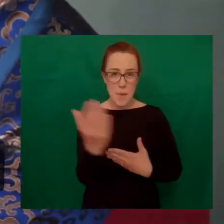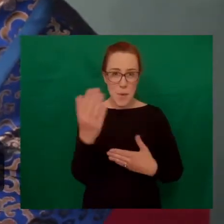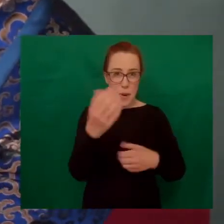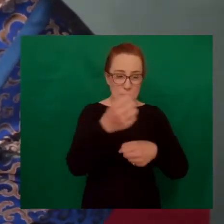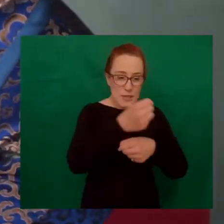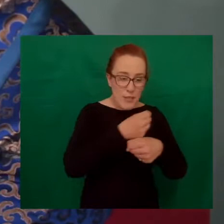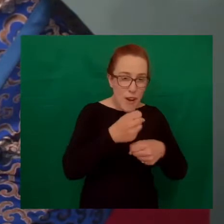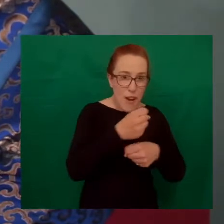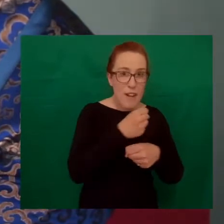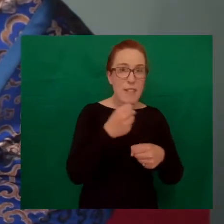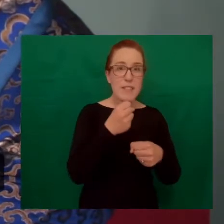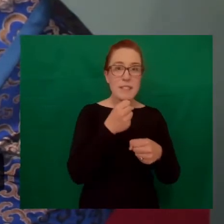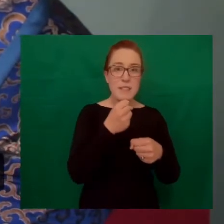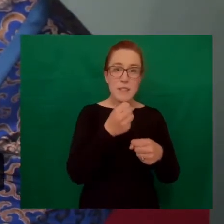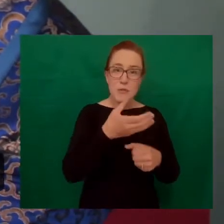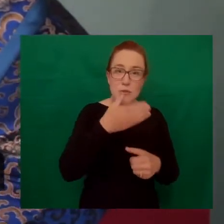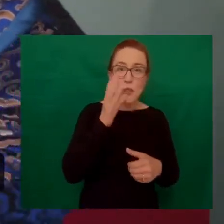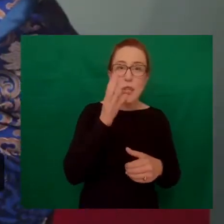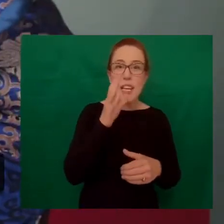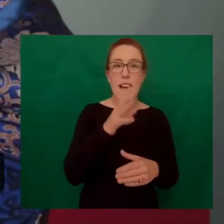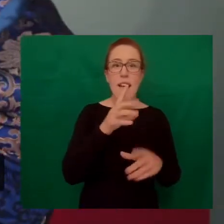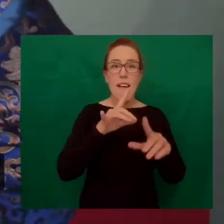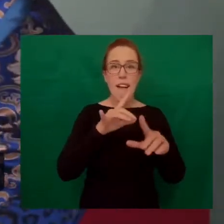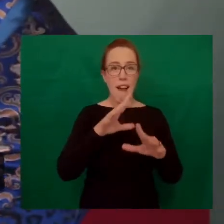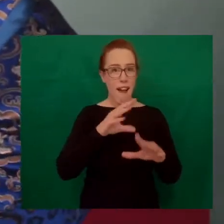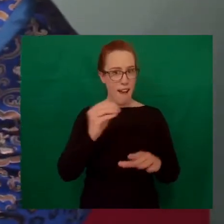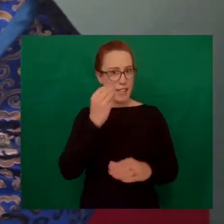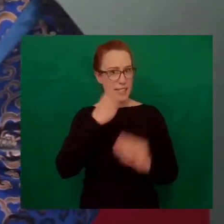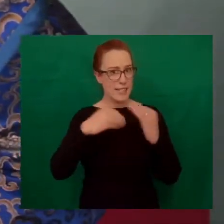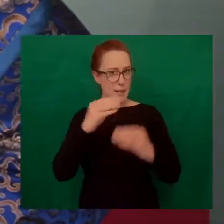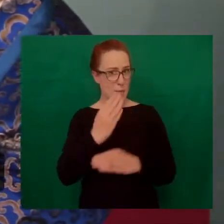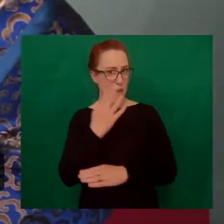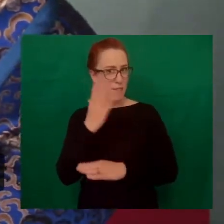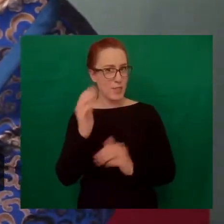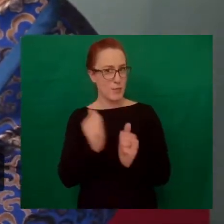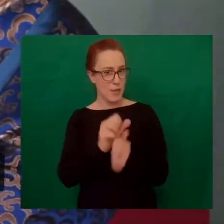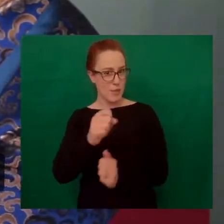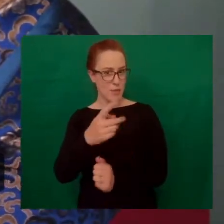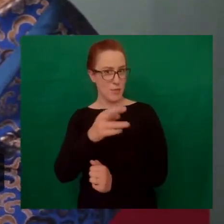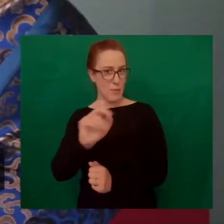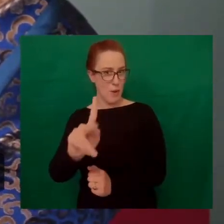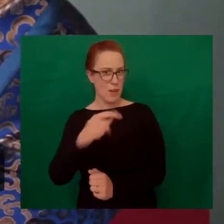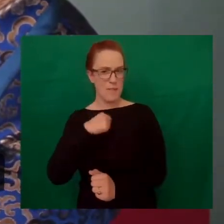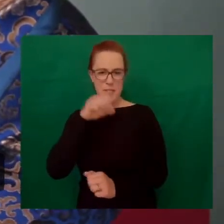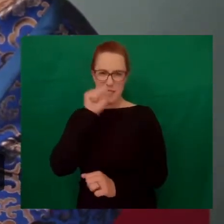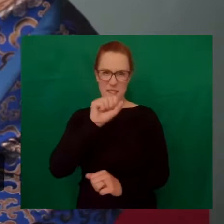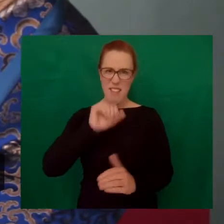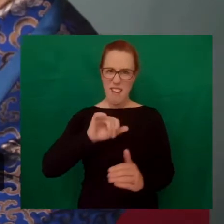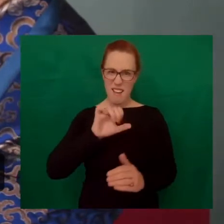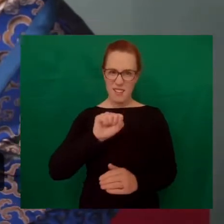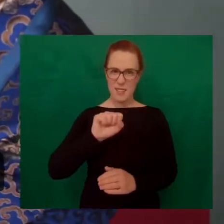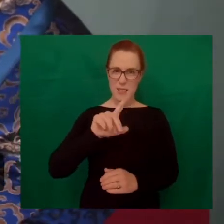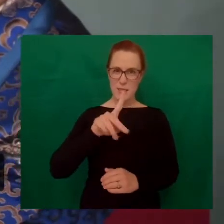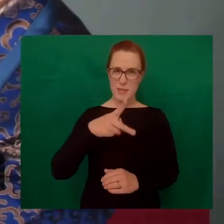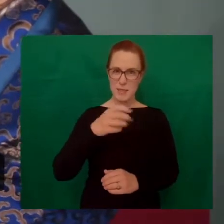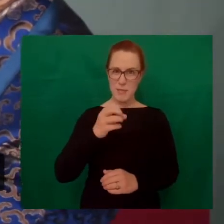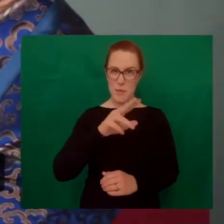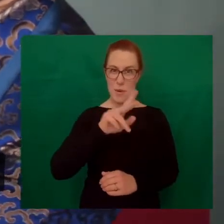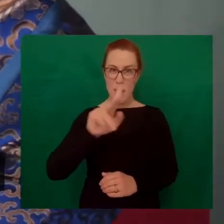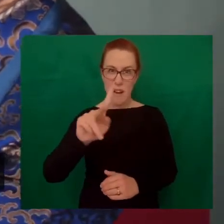with a spork. And there's a spork right there. I love sporks, says